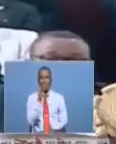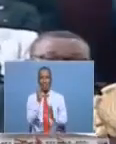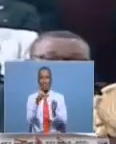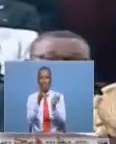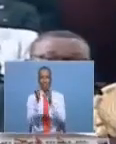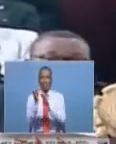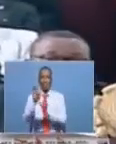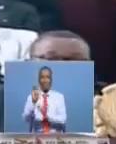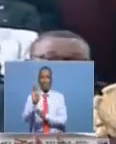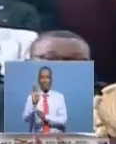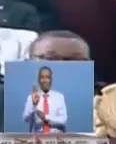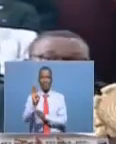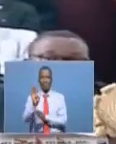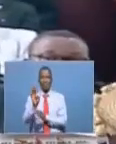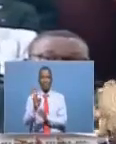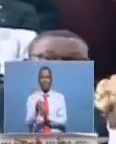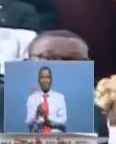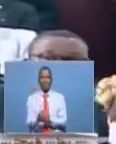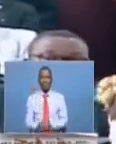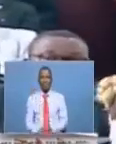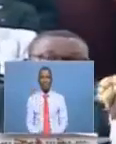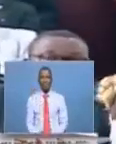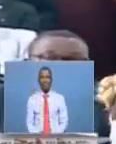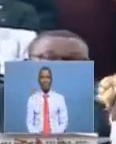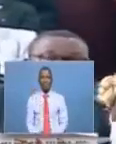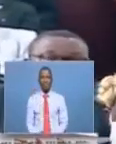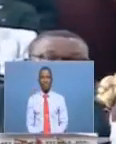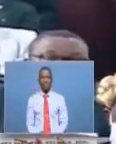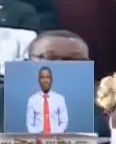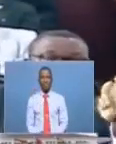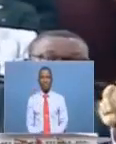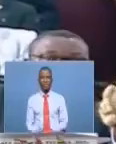Is that the last one? No, the last but one.